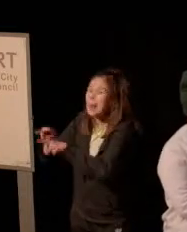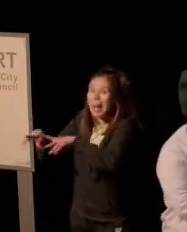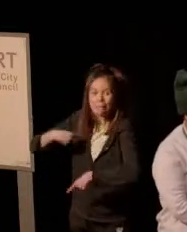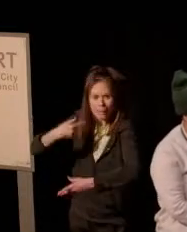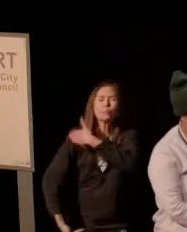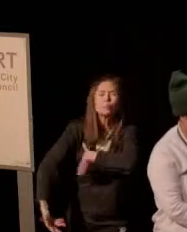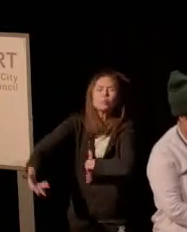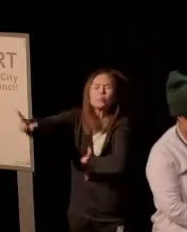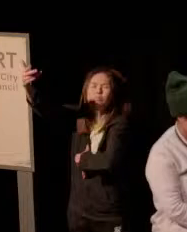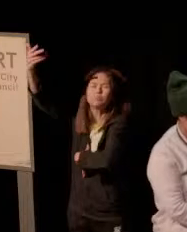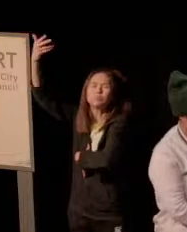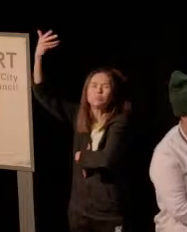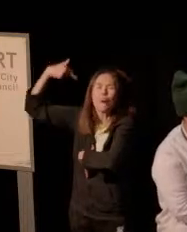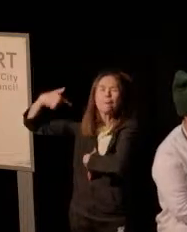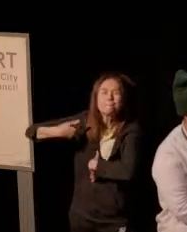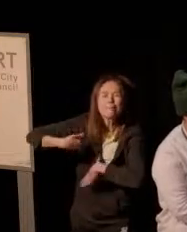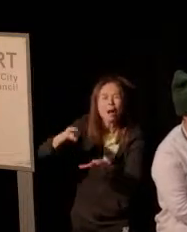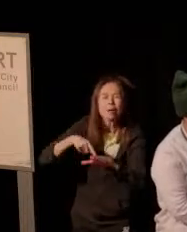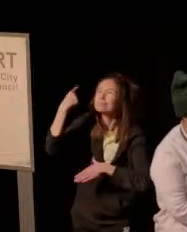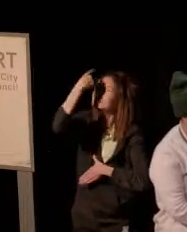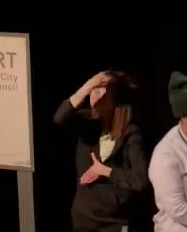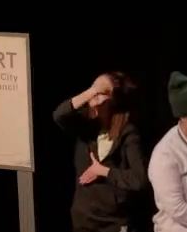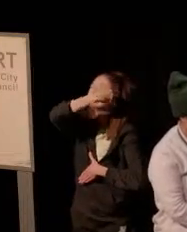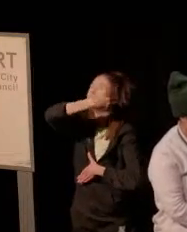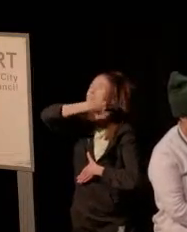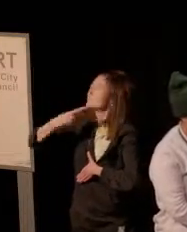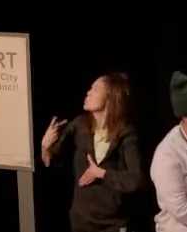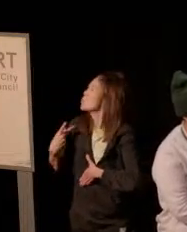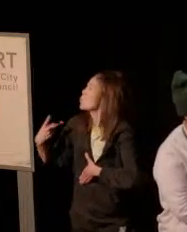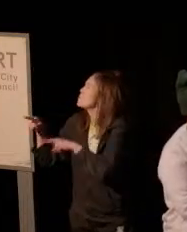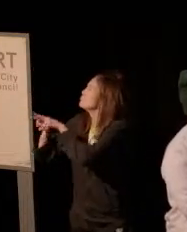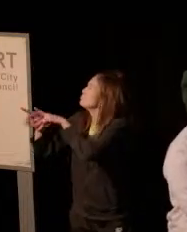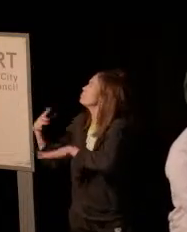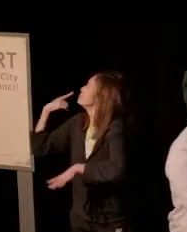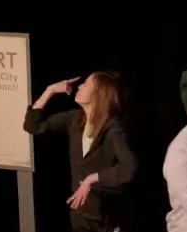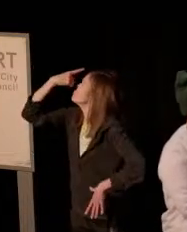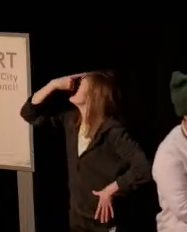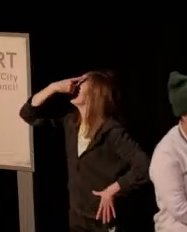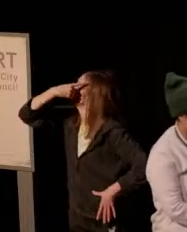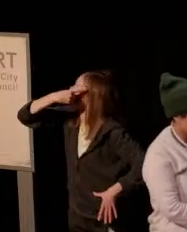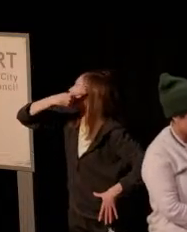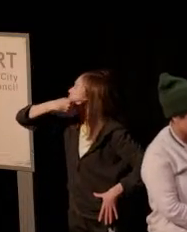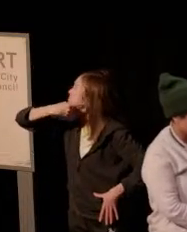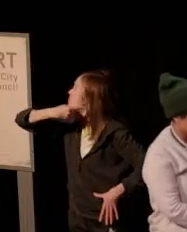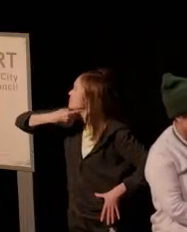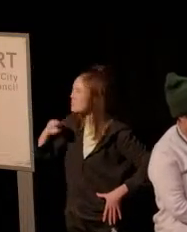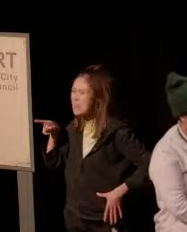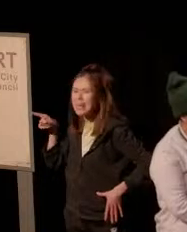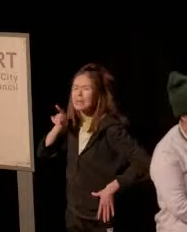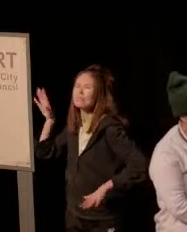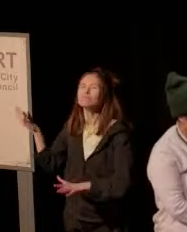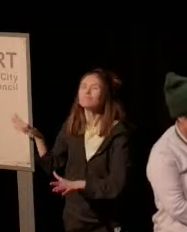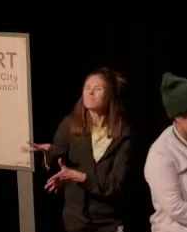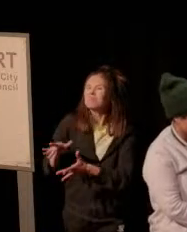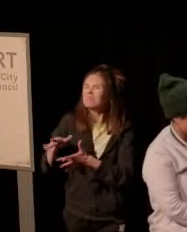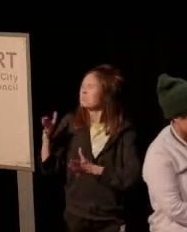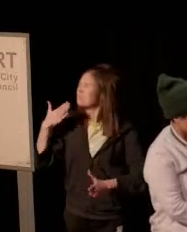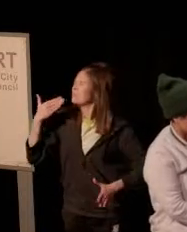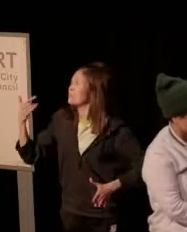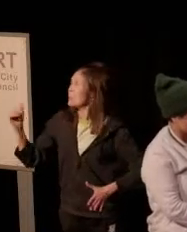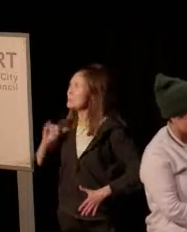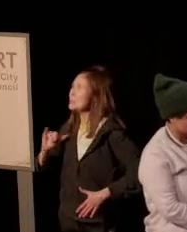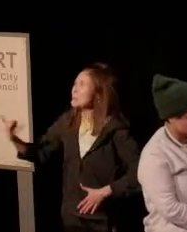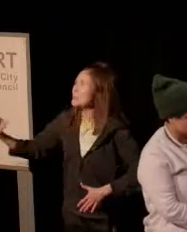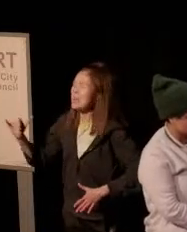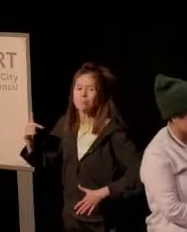alike I thought I was to this colonel, this squire, some gentleman. And how, good sir, would